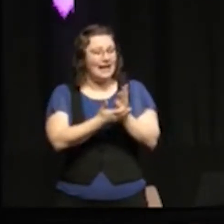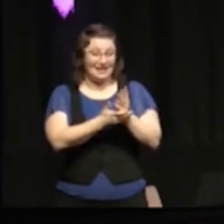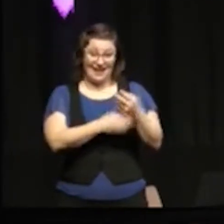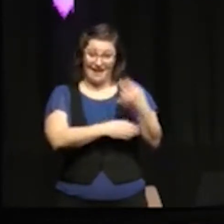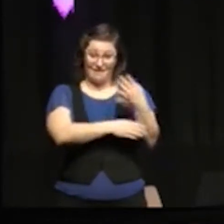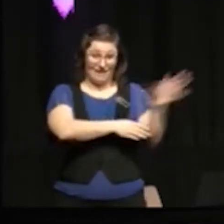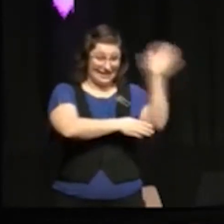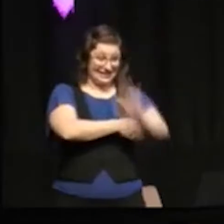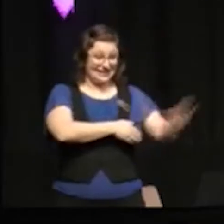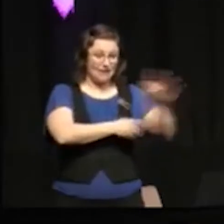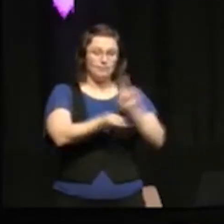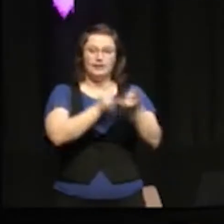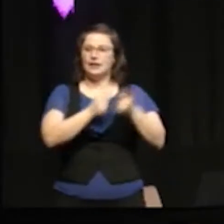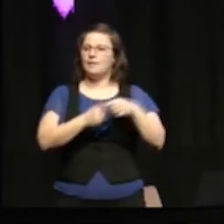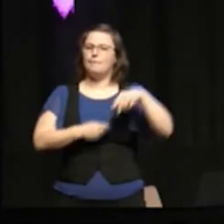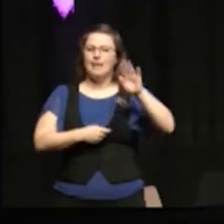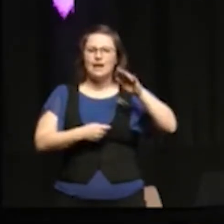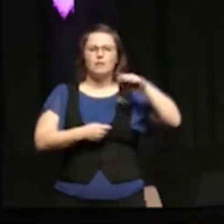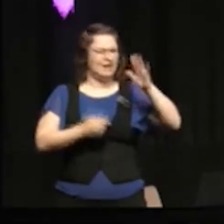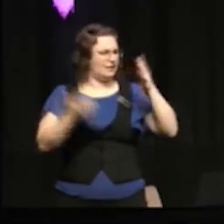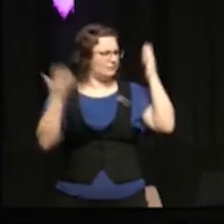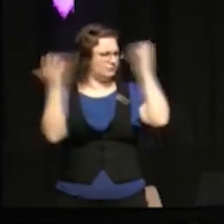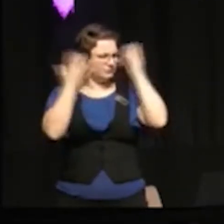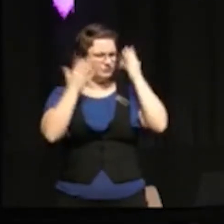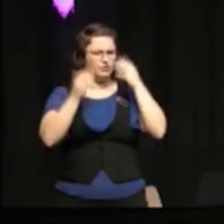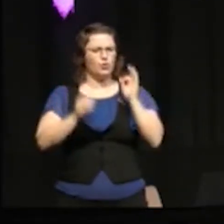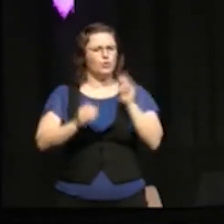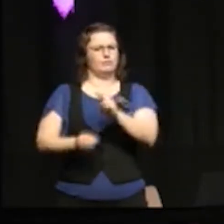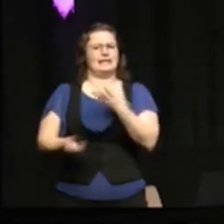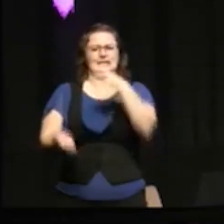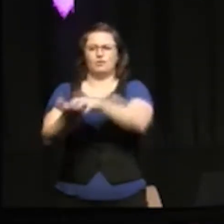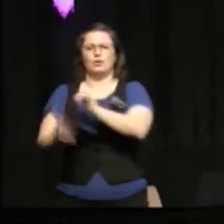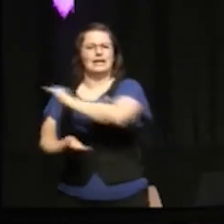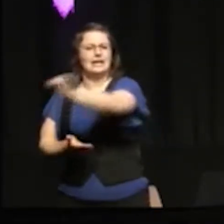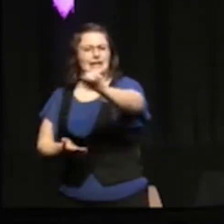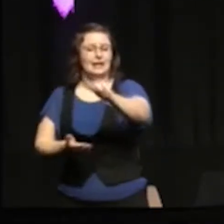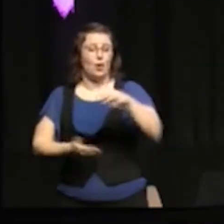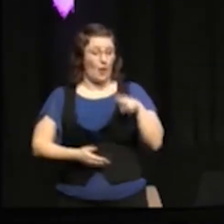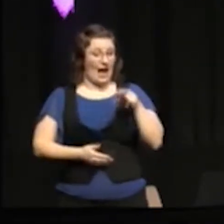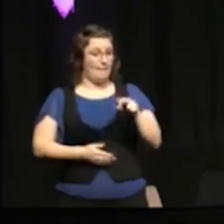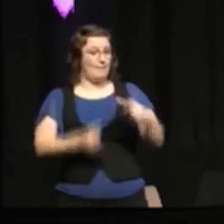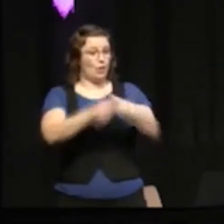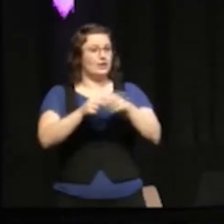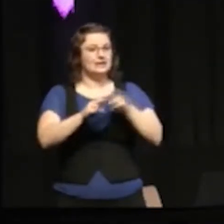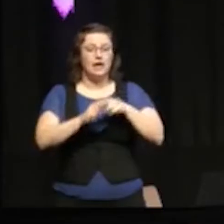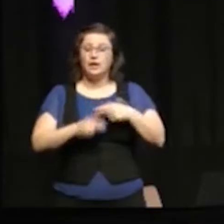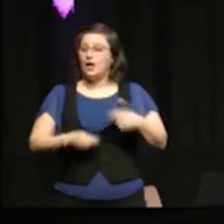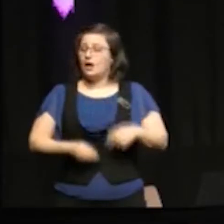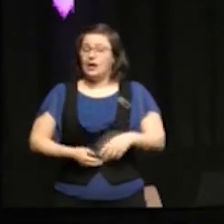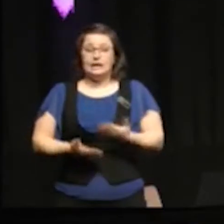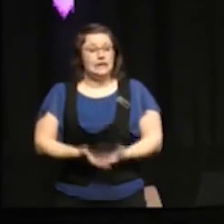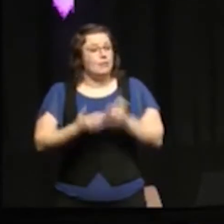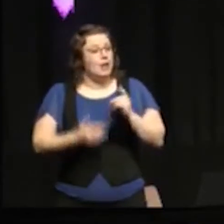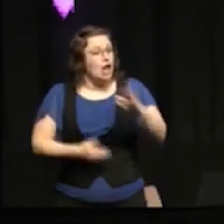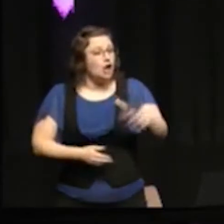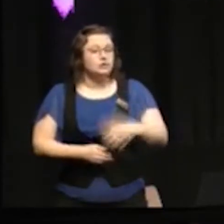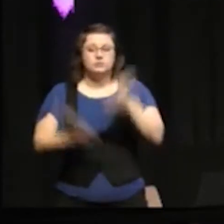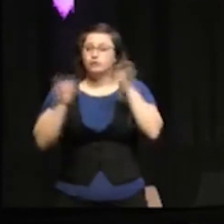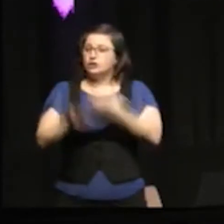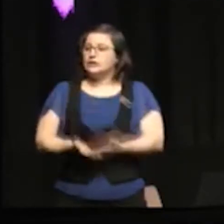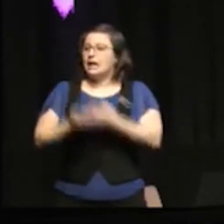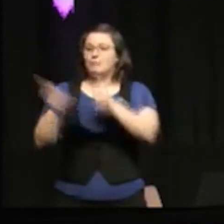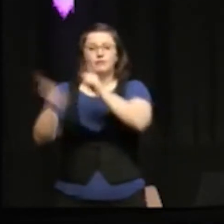is making the people, the only thing to make it the media, that the Western people become more angry about the cases, and the human rights organization